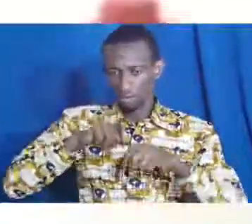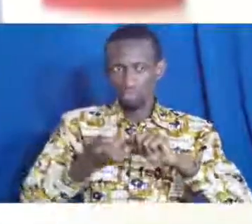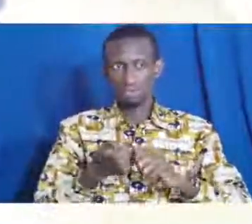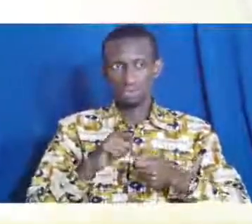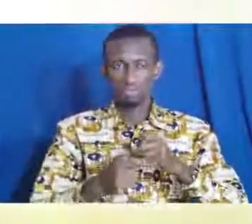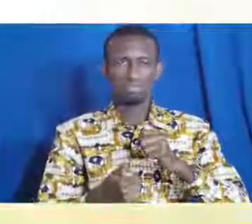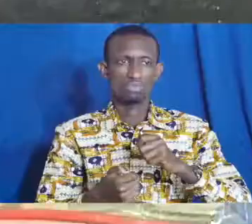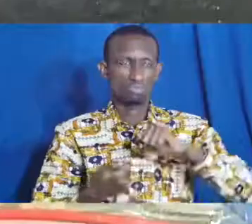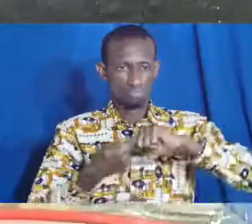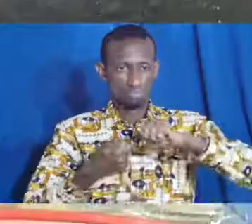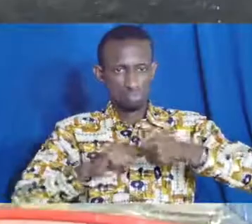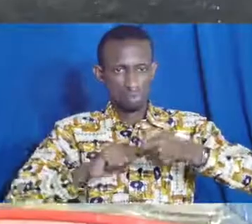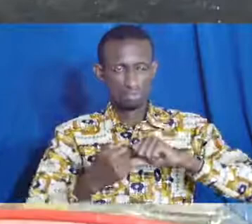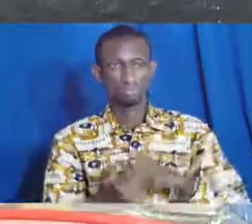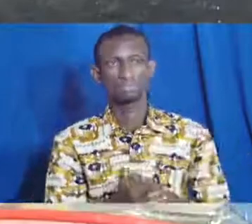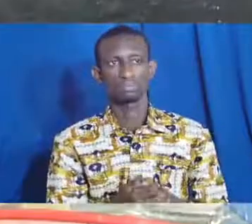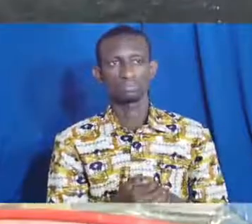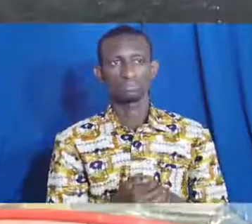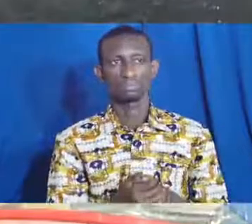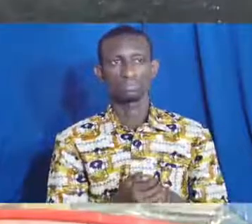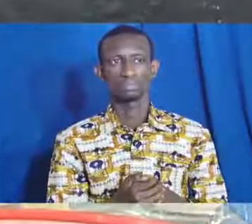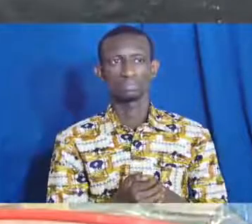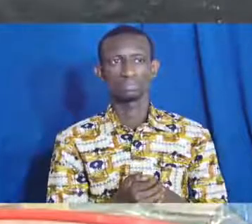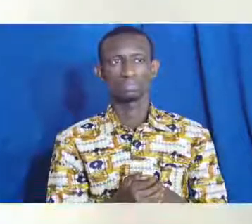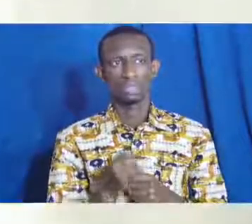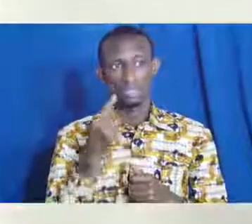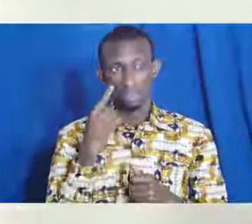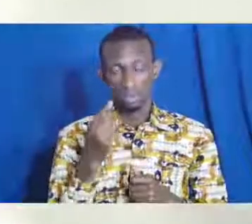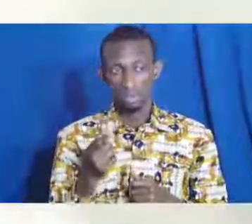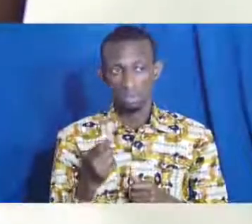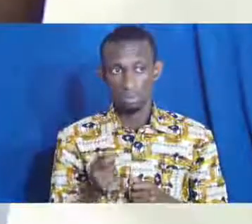metal ready, which is inside here,